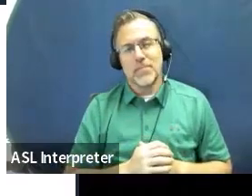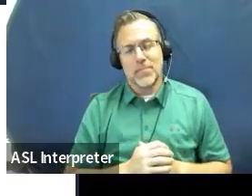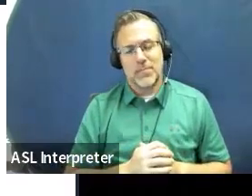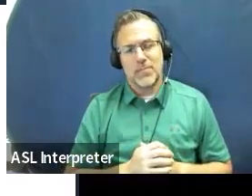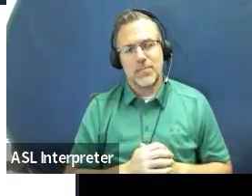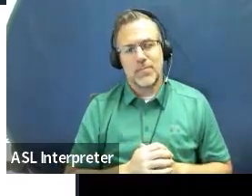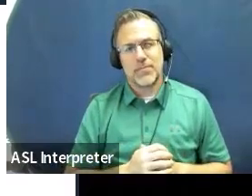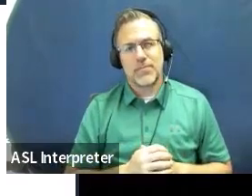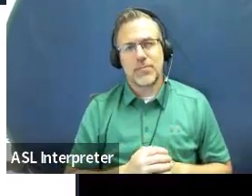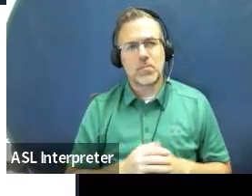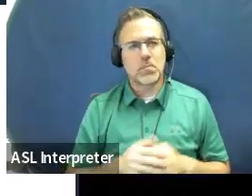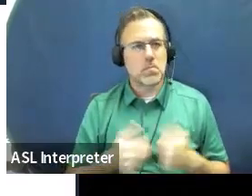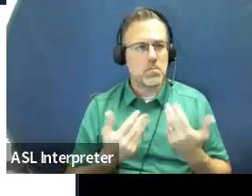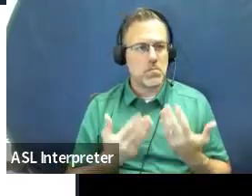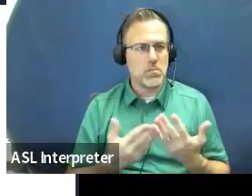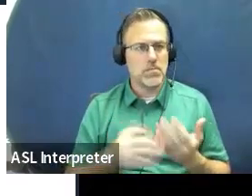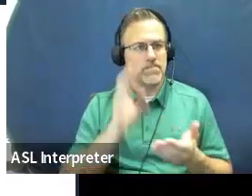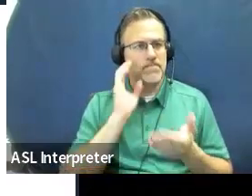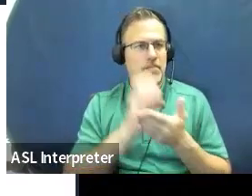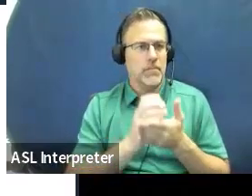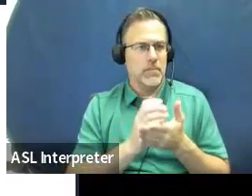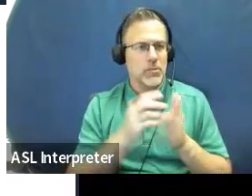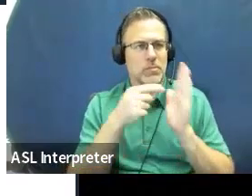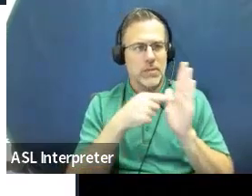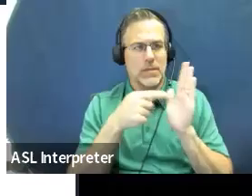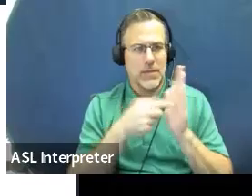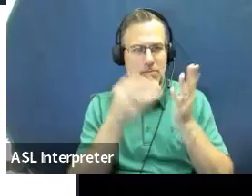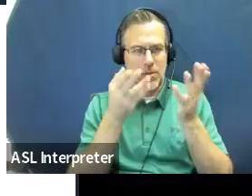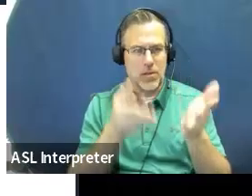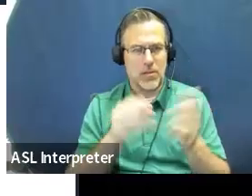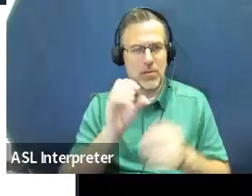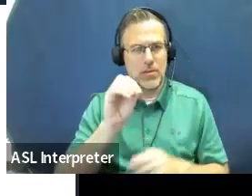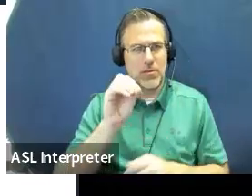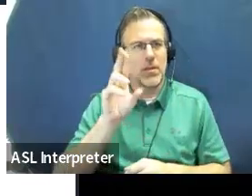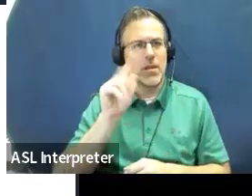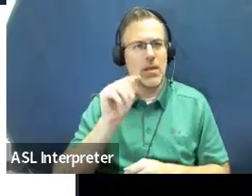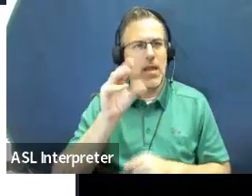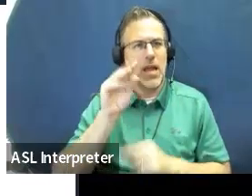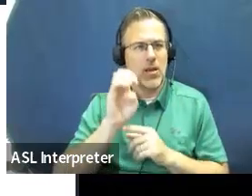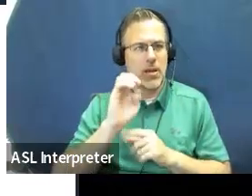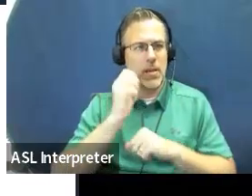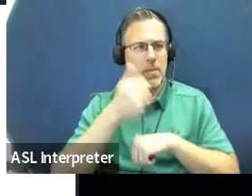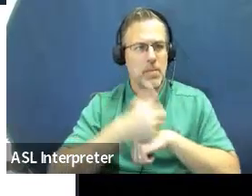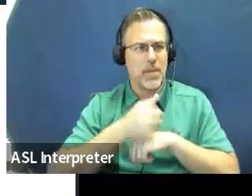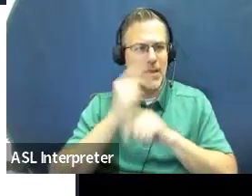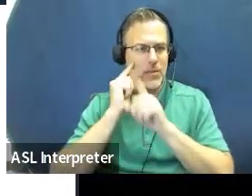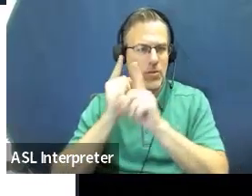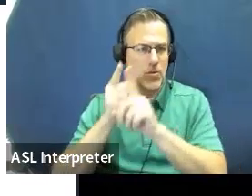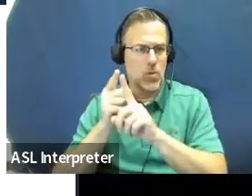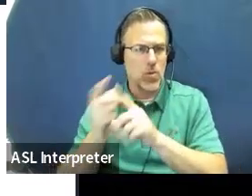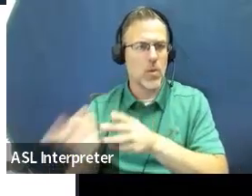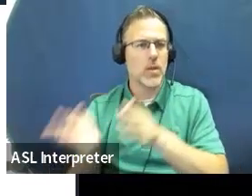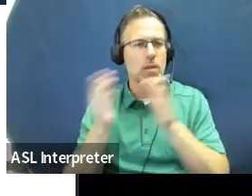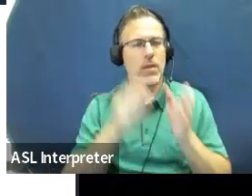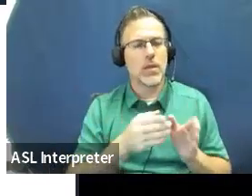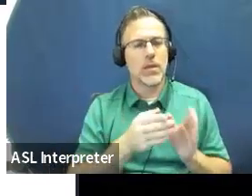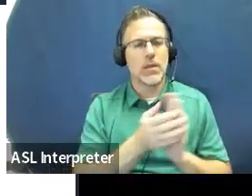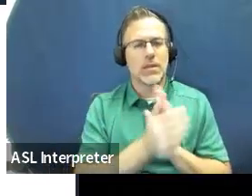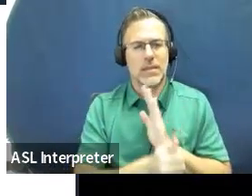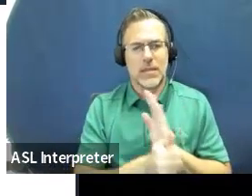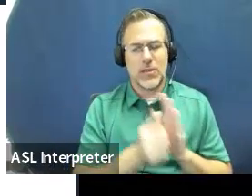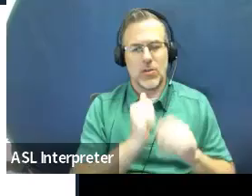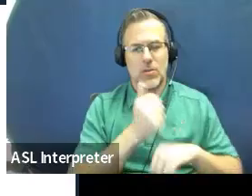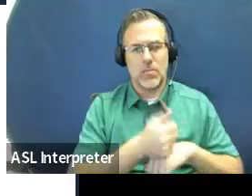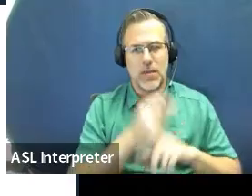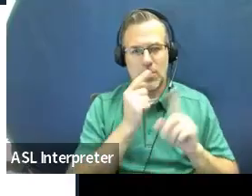So here's an example. This is what we would call an outcome-based goal up here. Given specially designed instruction, Lydia will